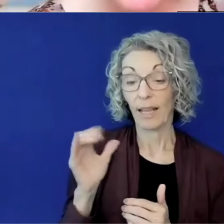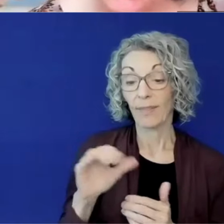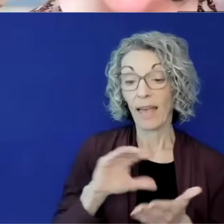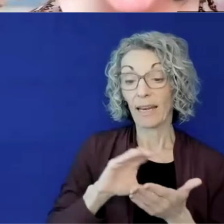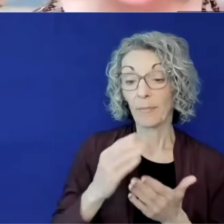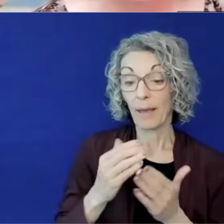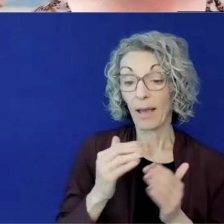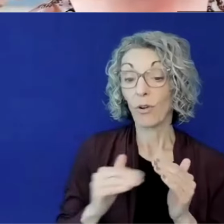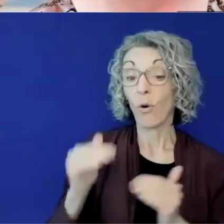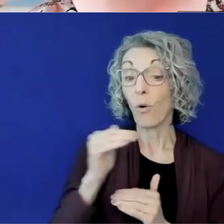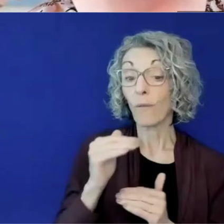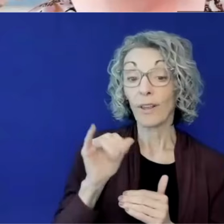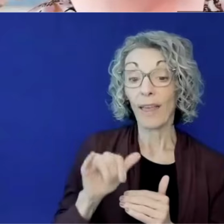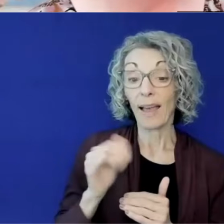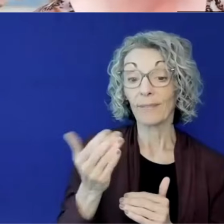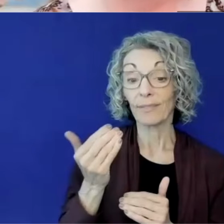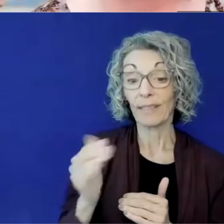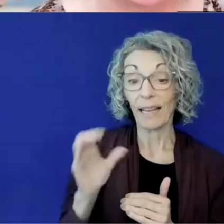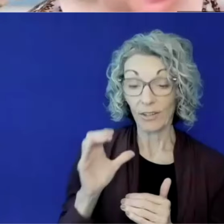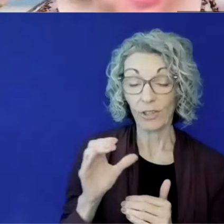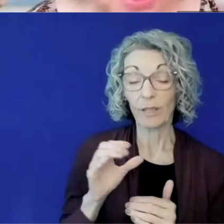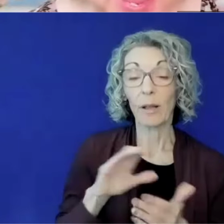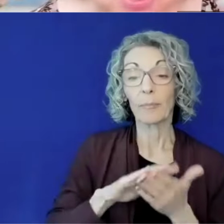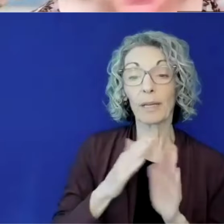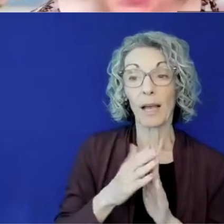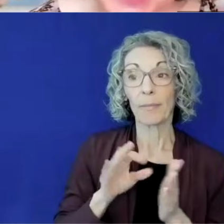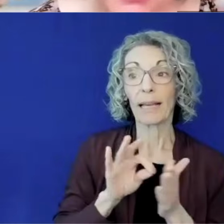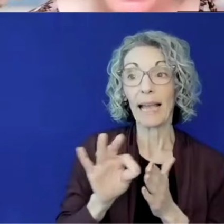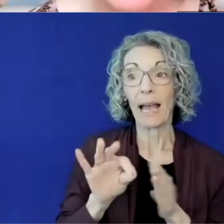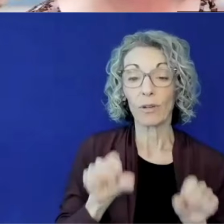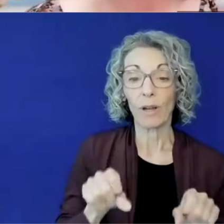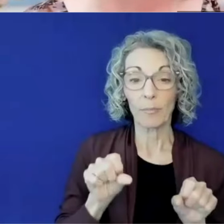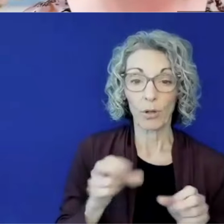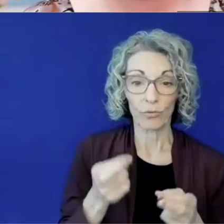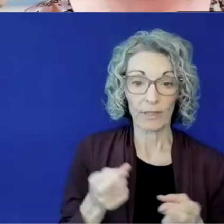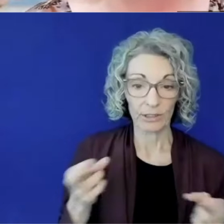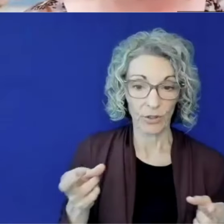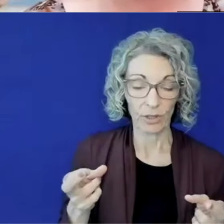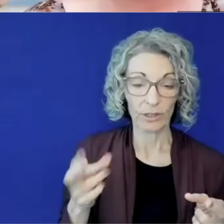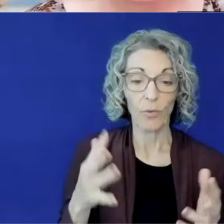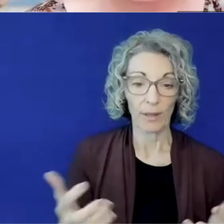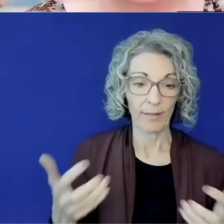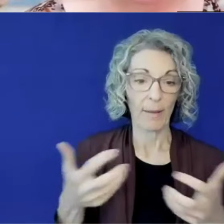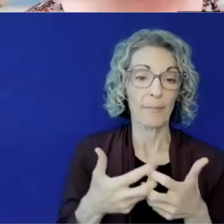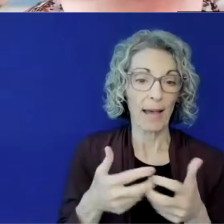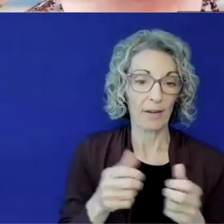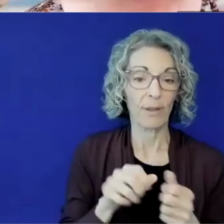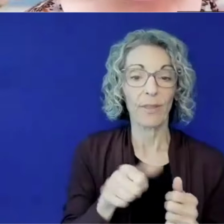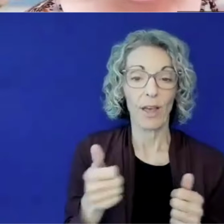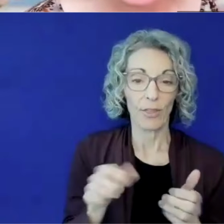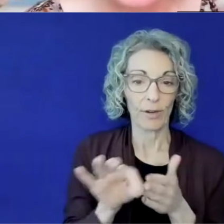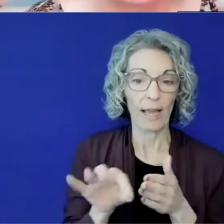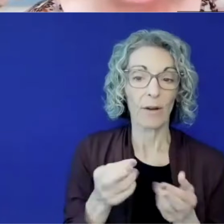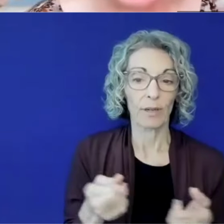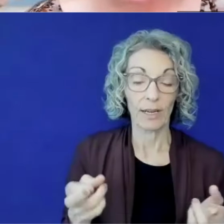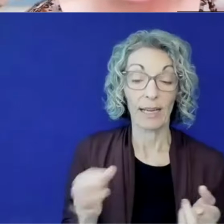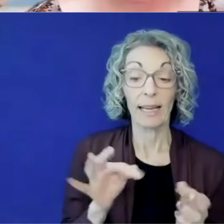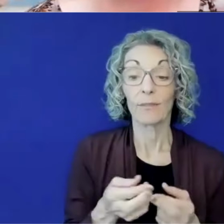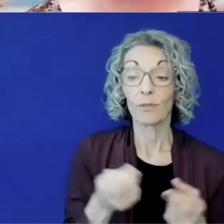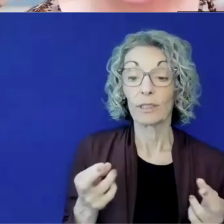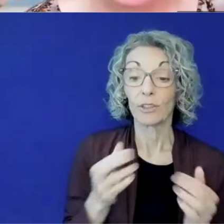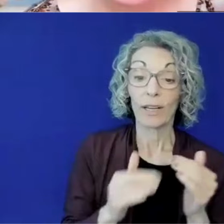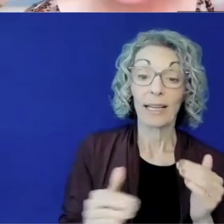countable resource. They're going to combine it with your other countable resources. And if those resources exceed the